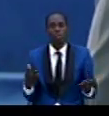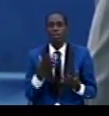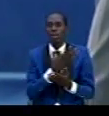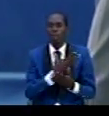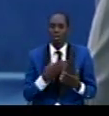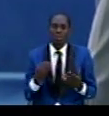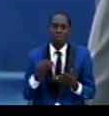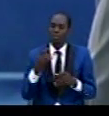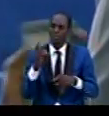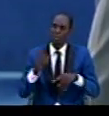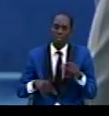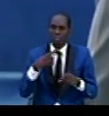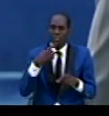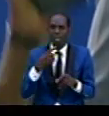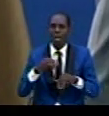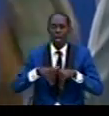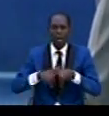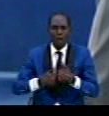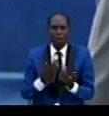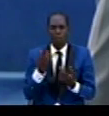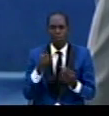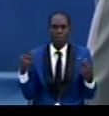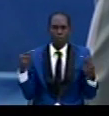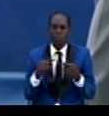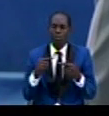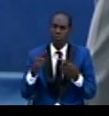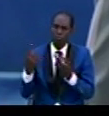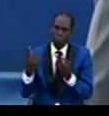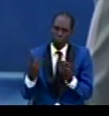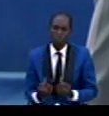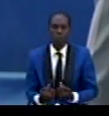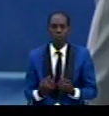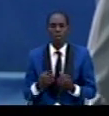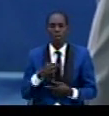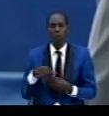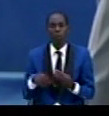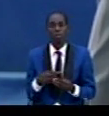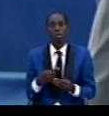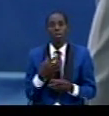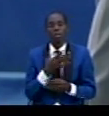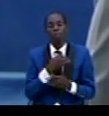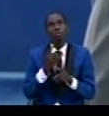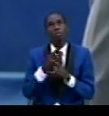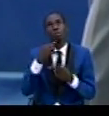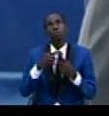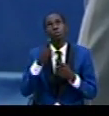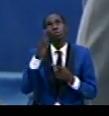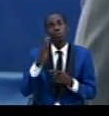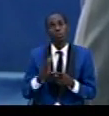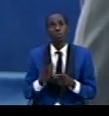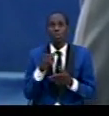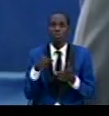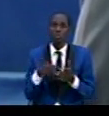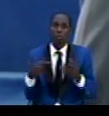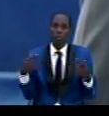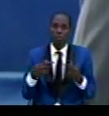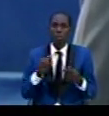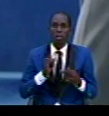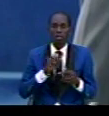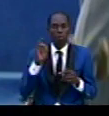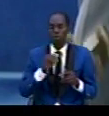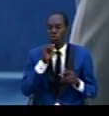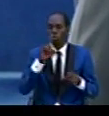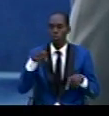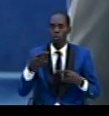pain. As in, the root of what caused the ulcer, I can't tell. So I tell God that this pain, I must not go with it again.